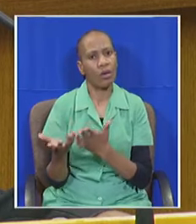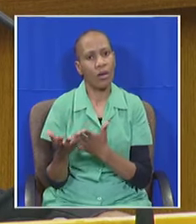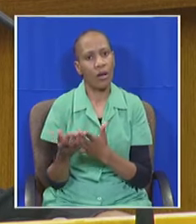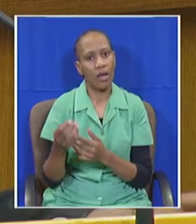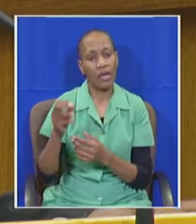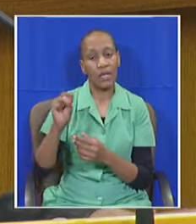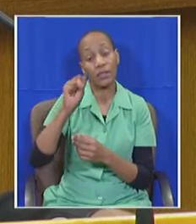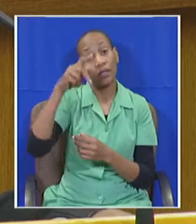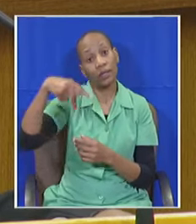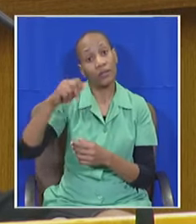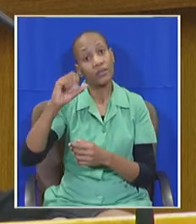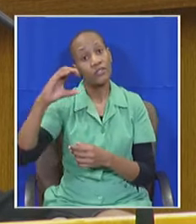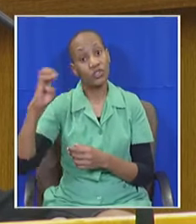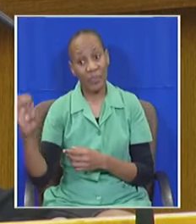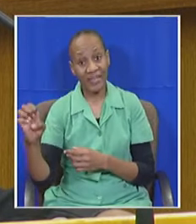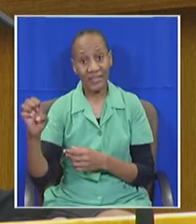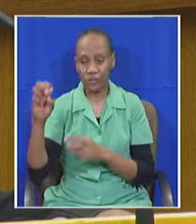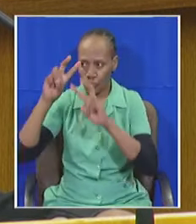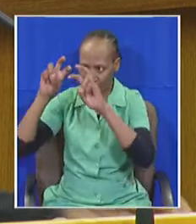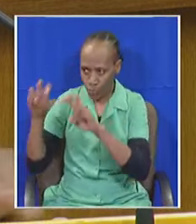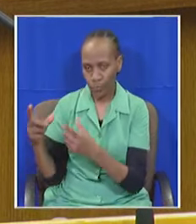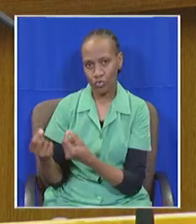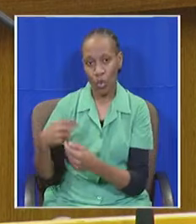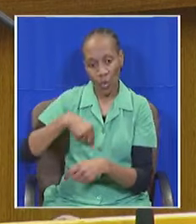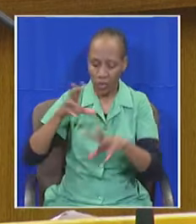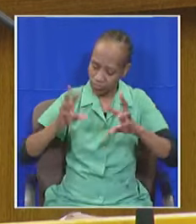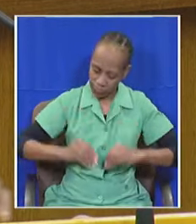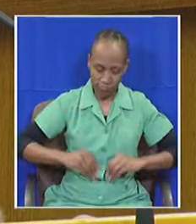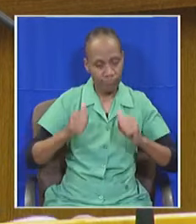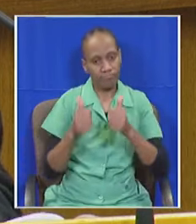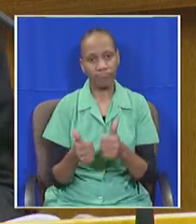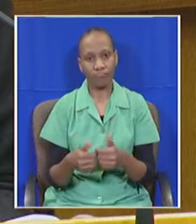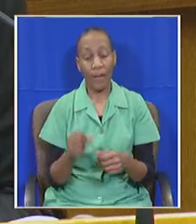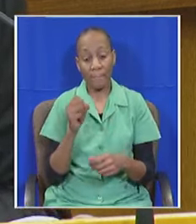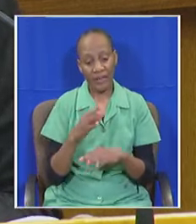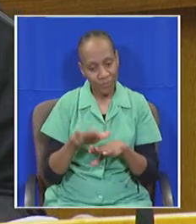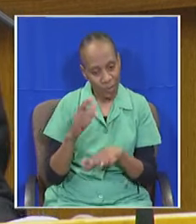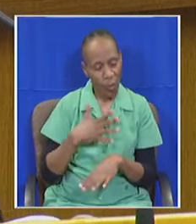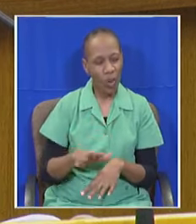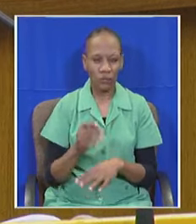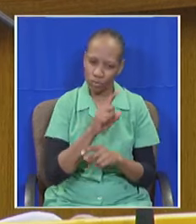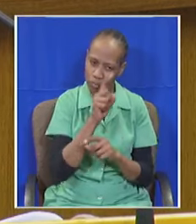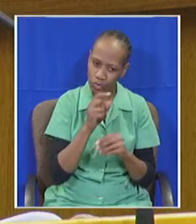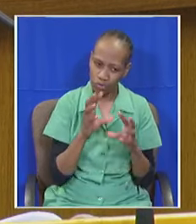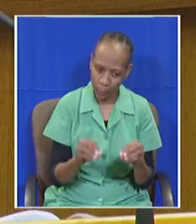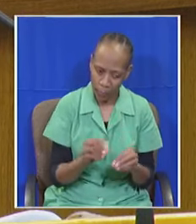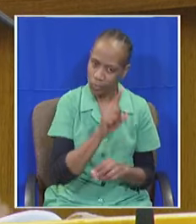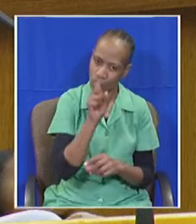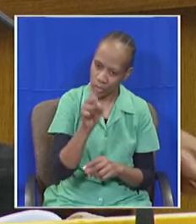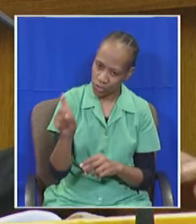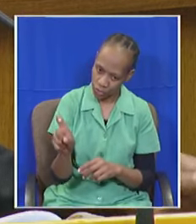governance frameworks and mechanisms, which we welcome. We do, however, wish to pause and ask these